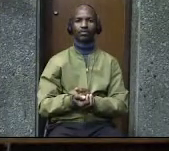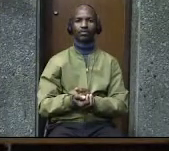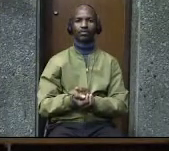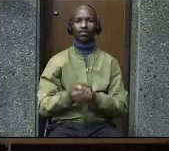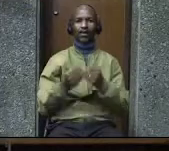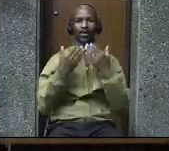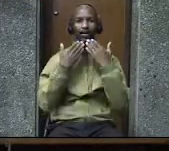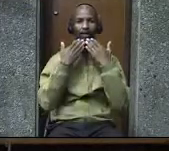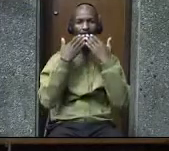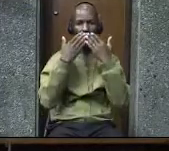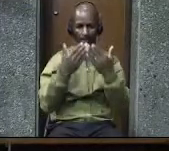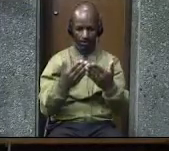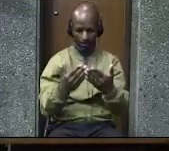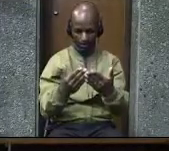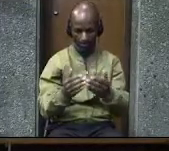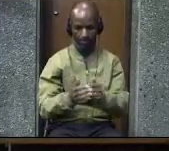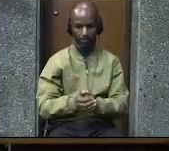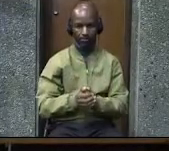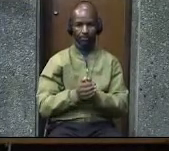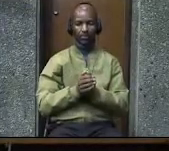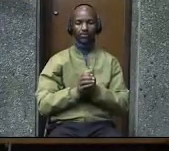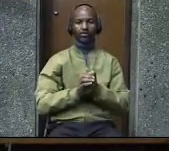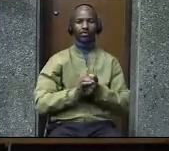Thank you so much.